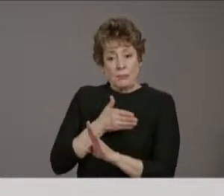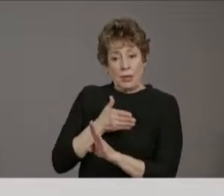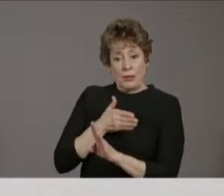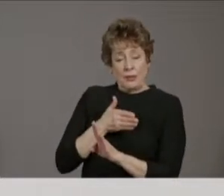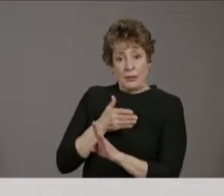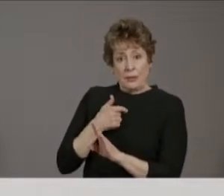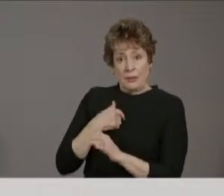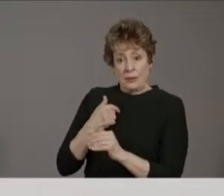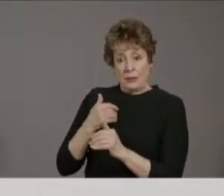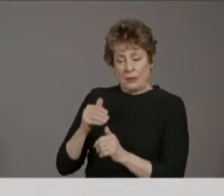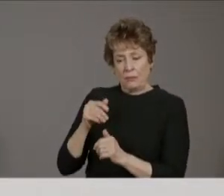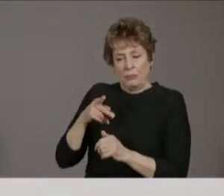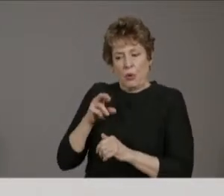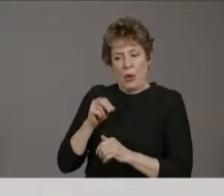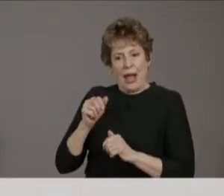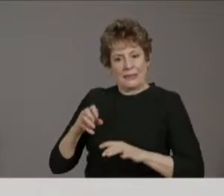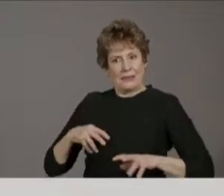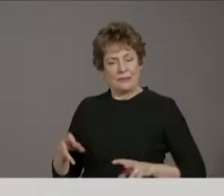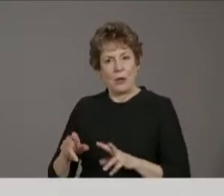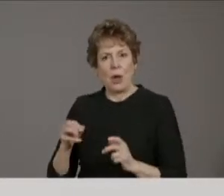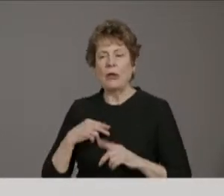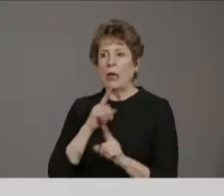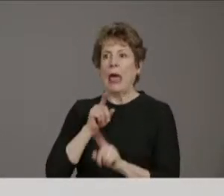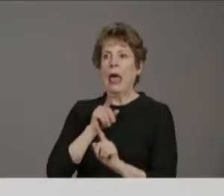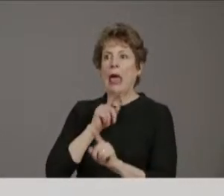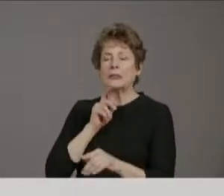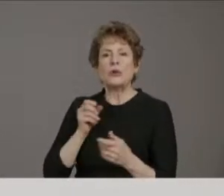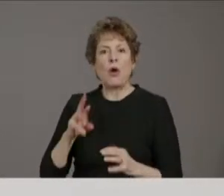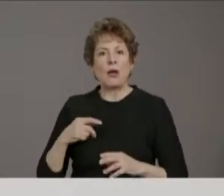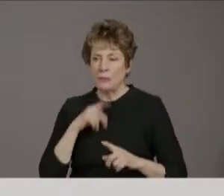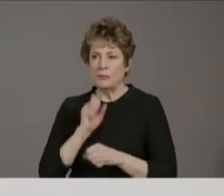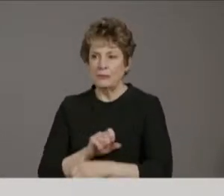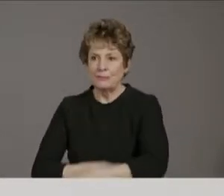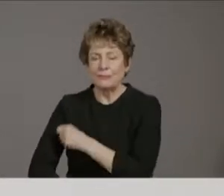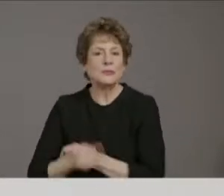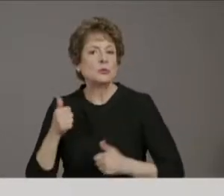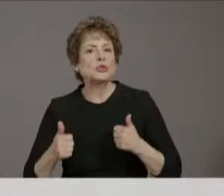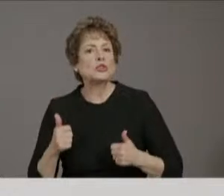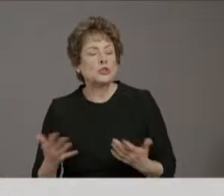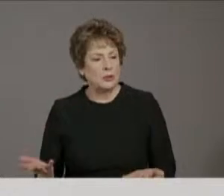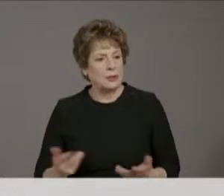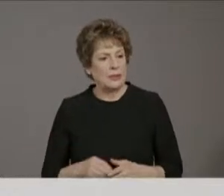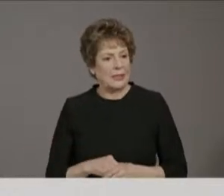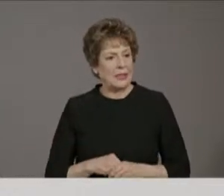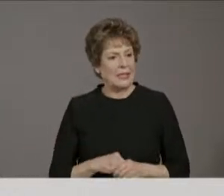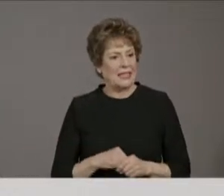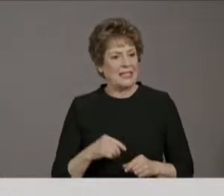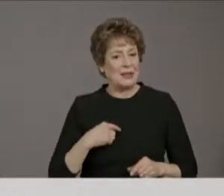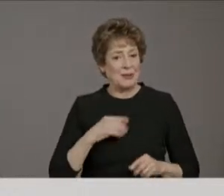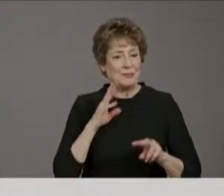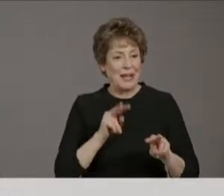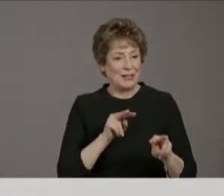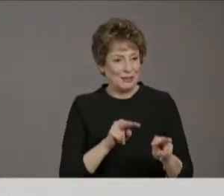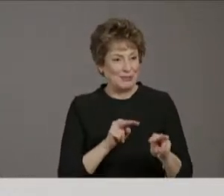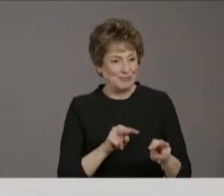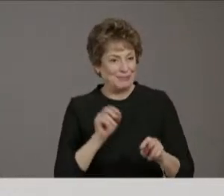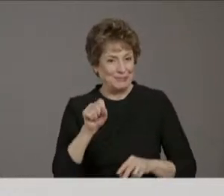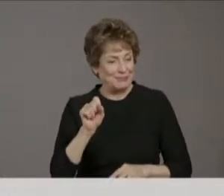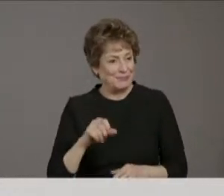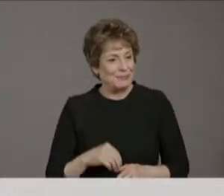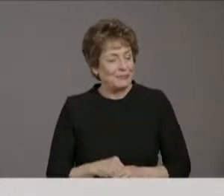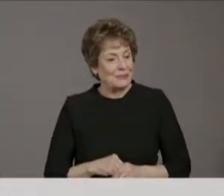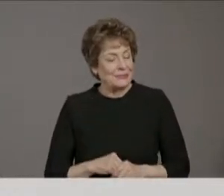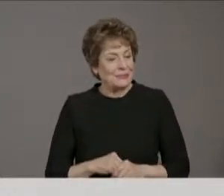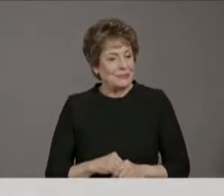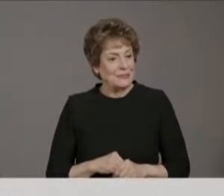do. If a variant is identified, we start to do, we do contact tracing, but we start to do significant contact